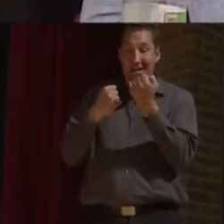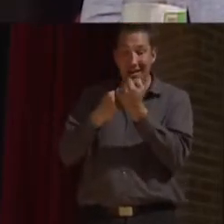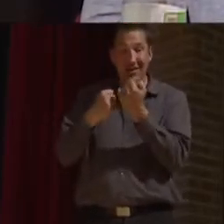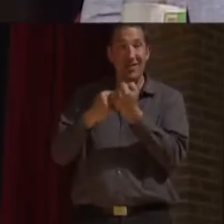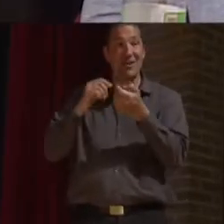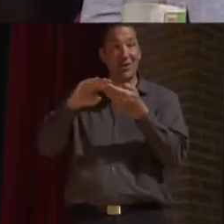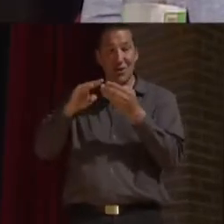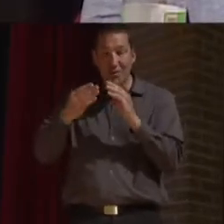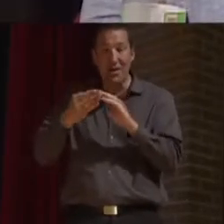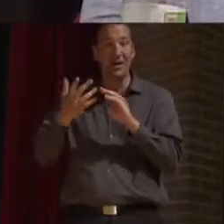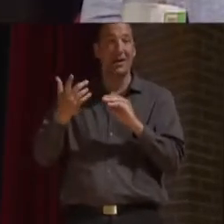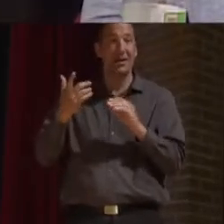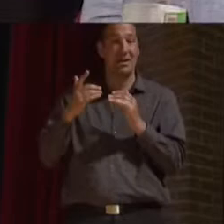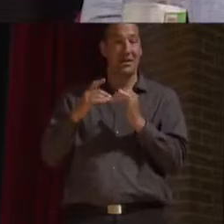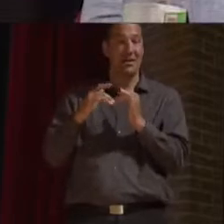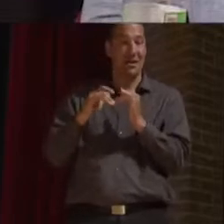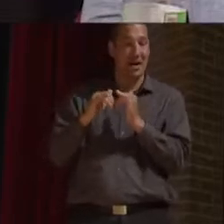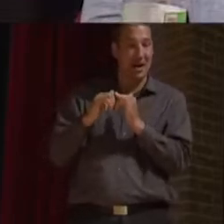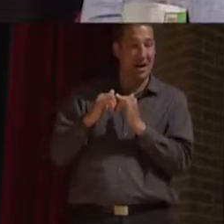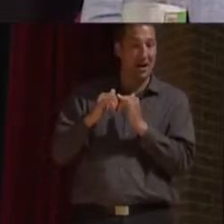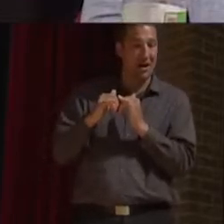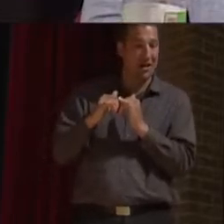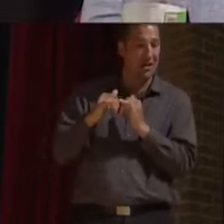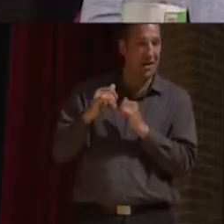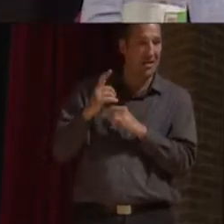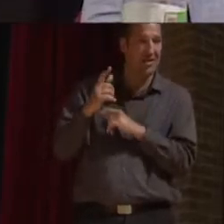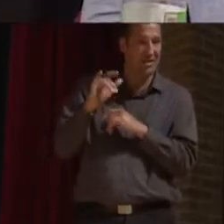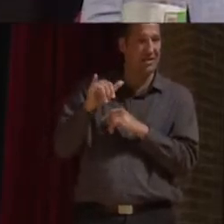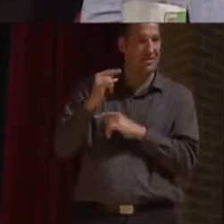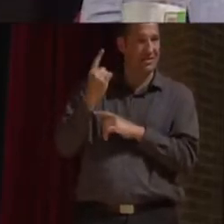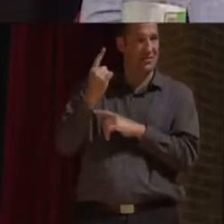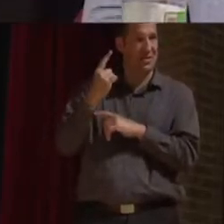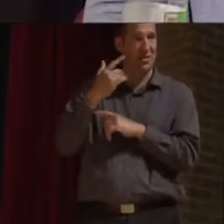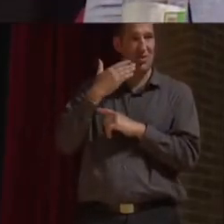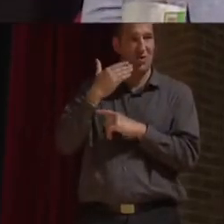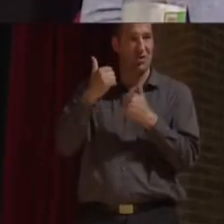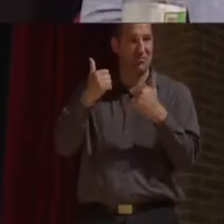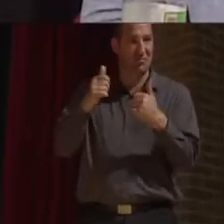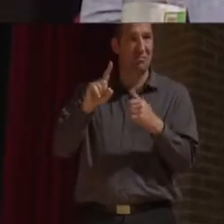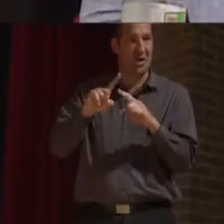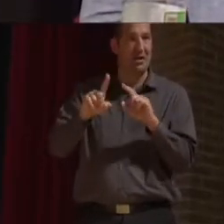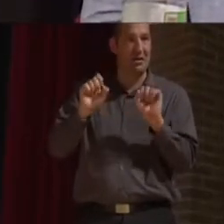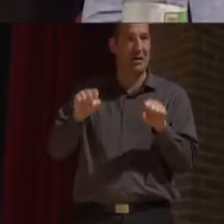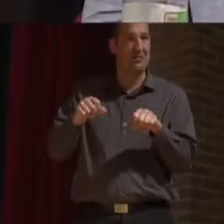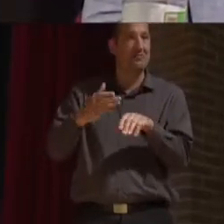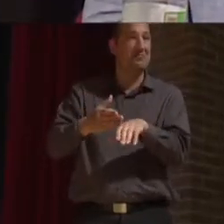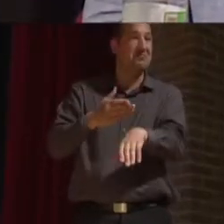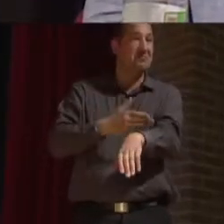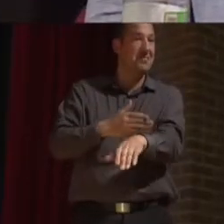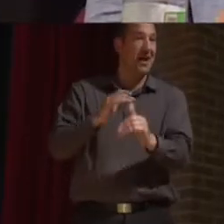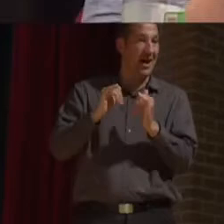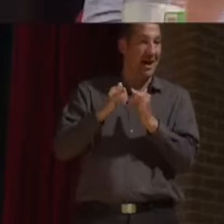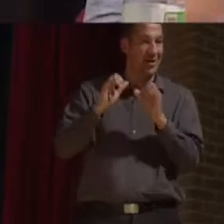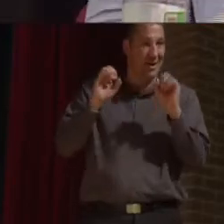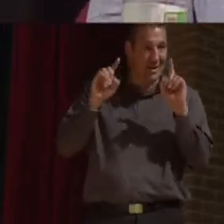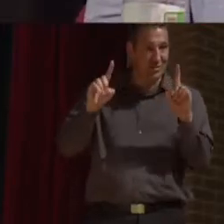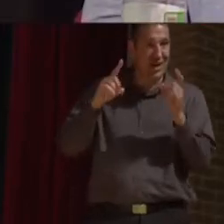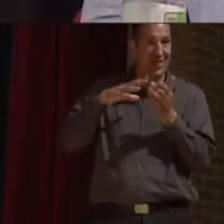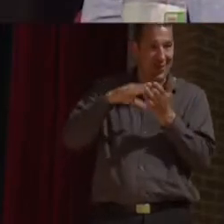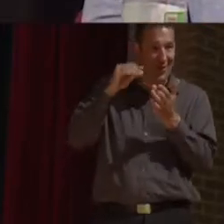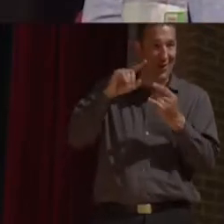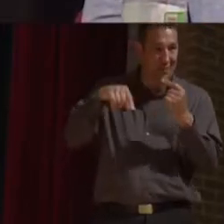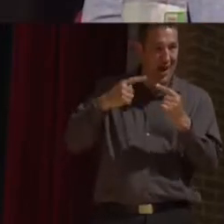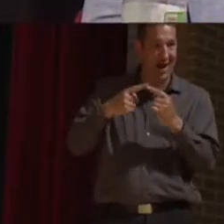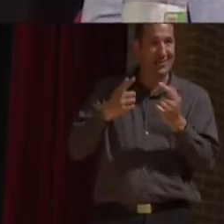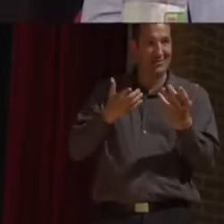and society what can be done, but I think it's something that deserves some attention, as well, just to help people get to where they